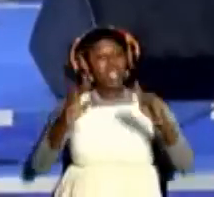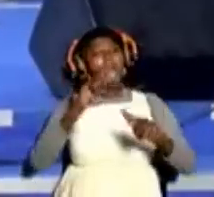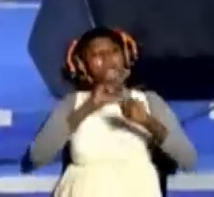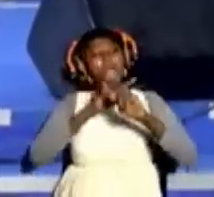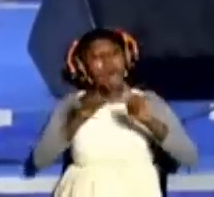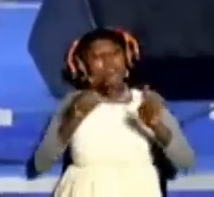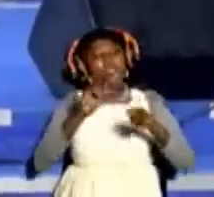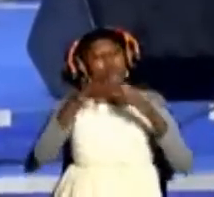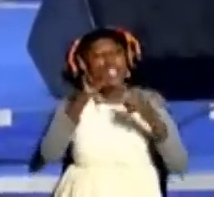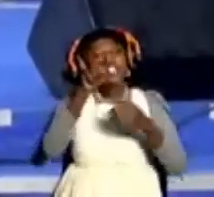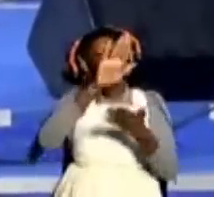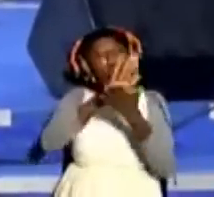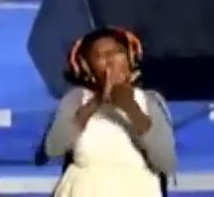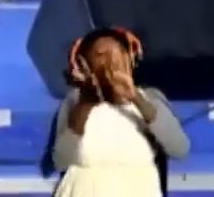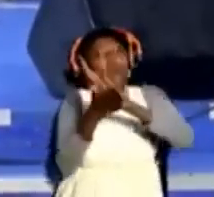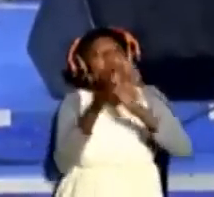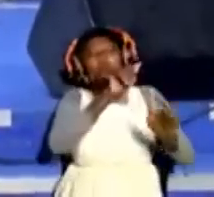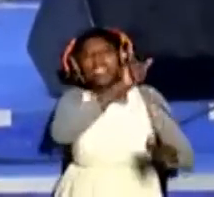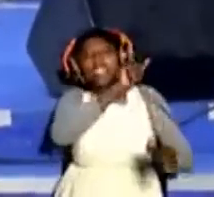become